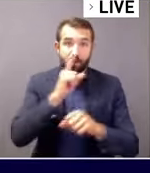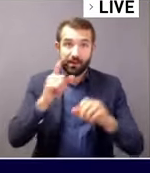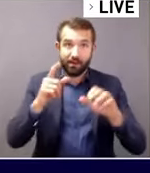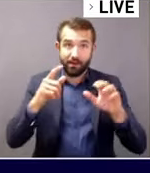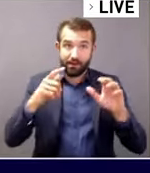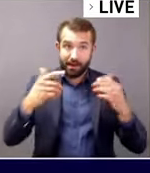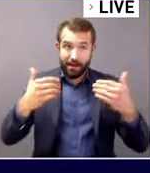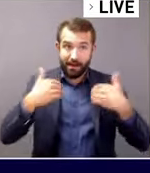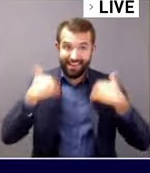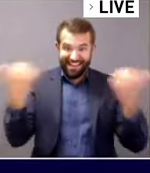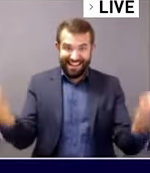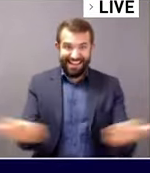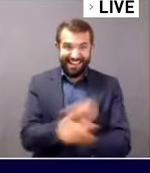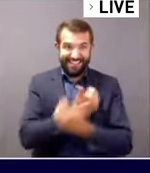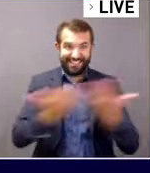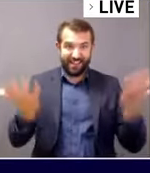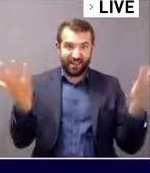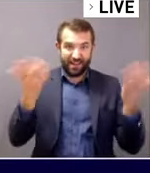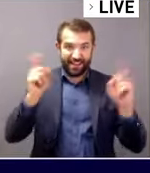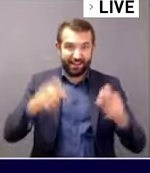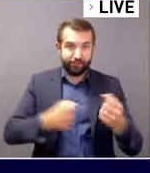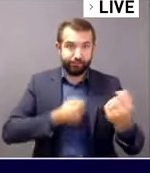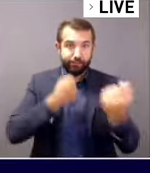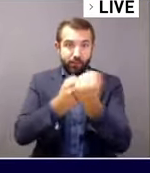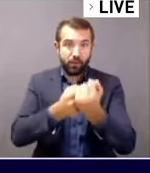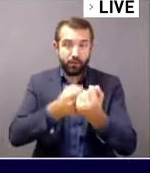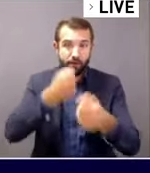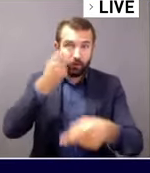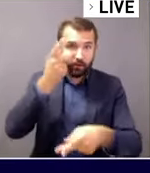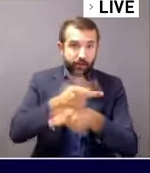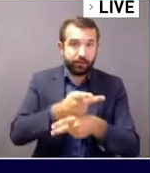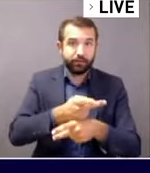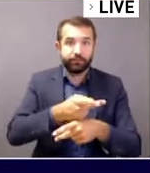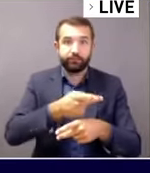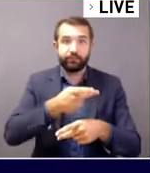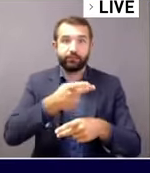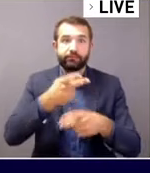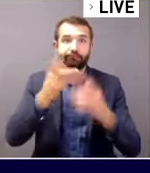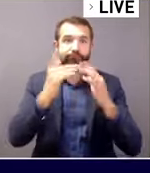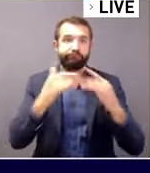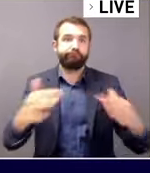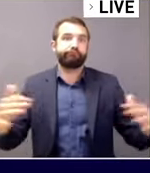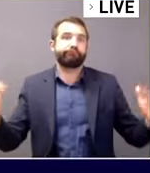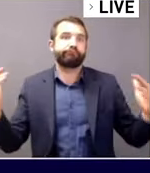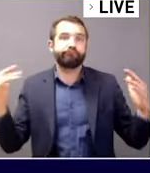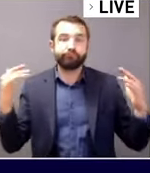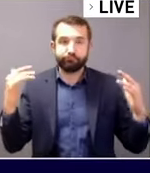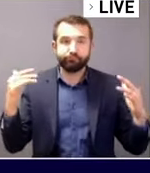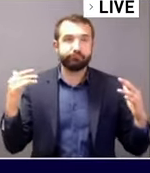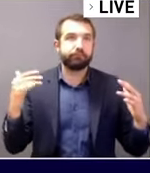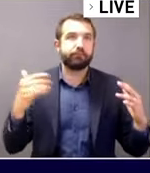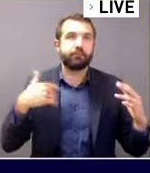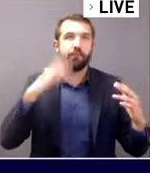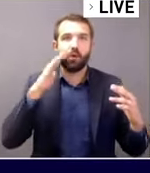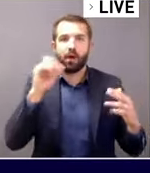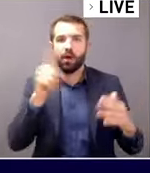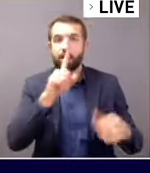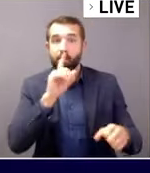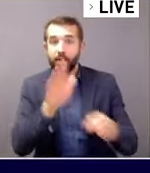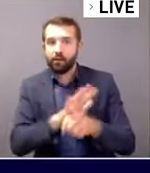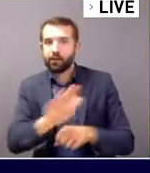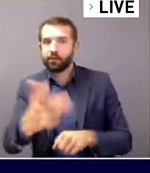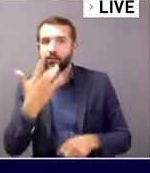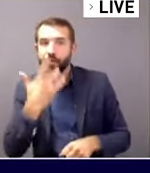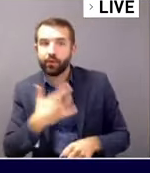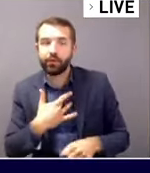the care that you need and the support to stay safe, a contact tracer is gonna ask you to confirm your